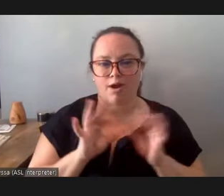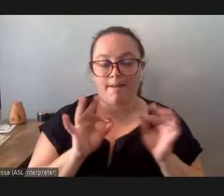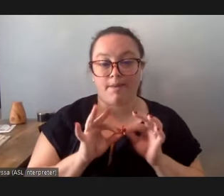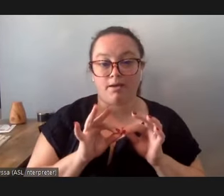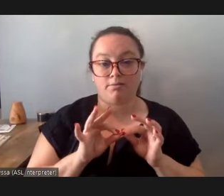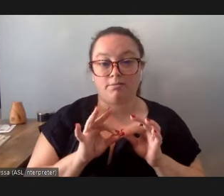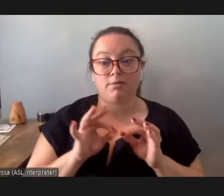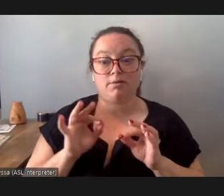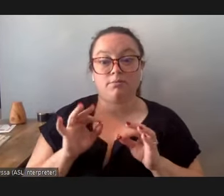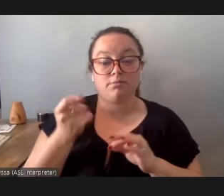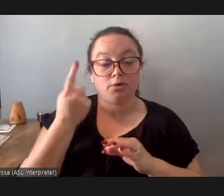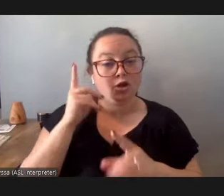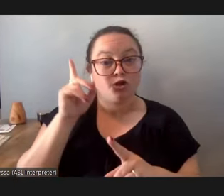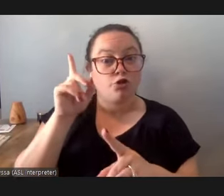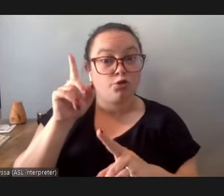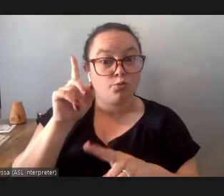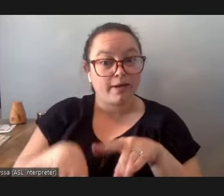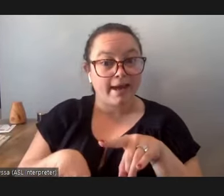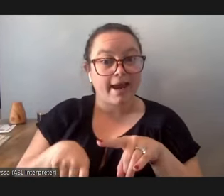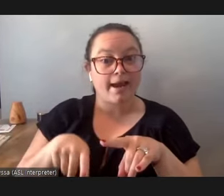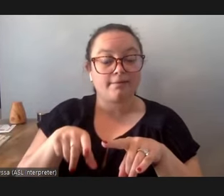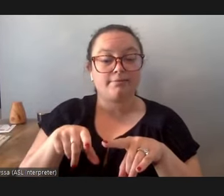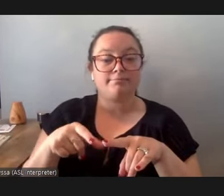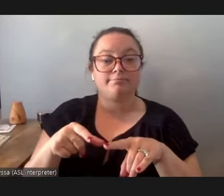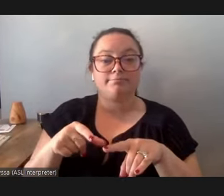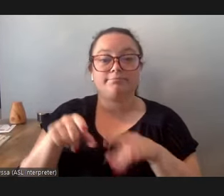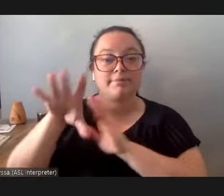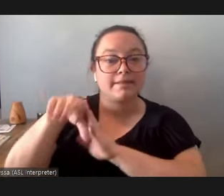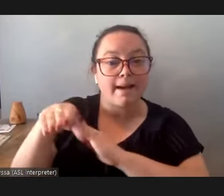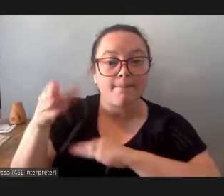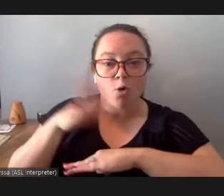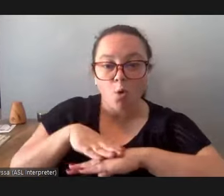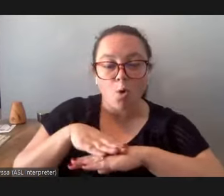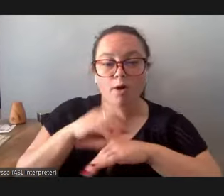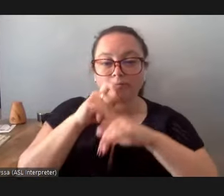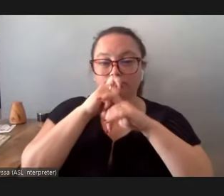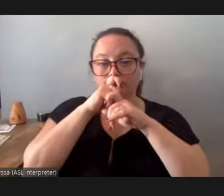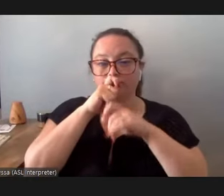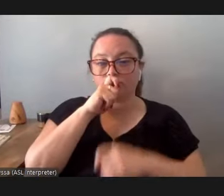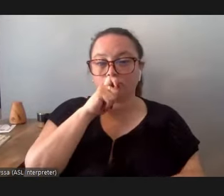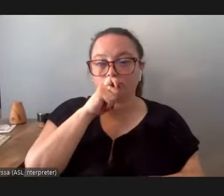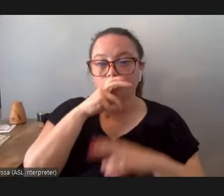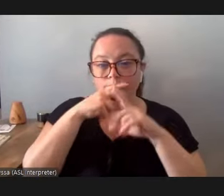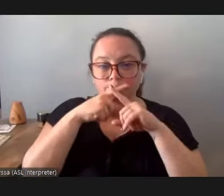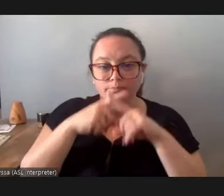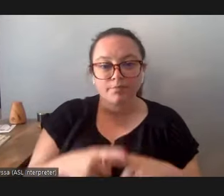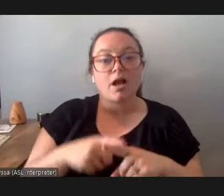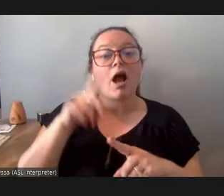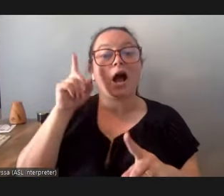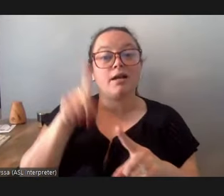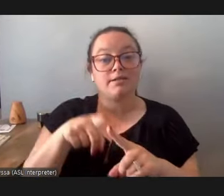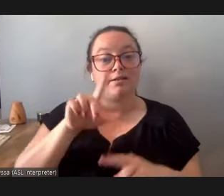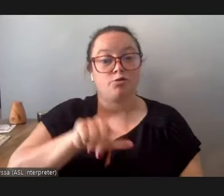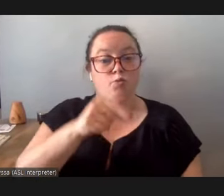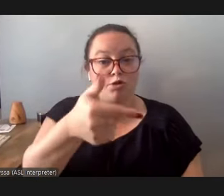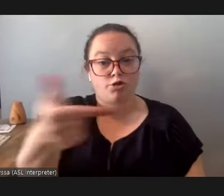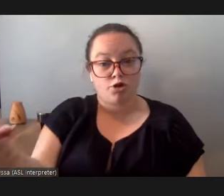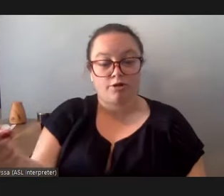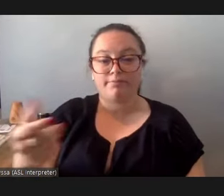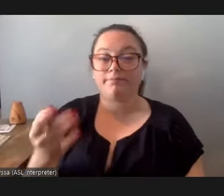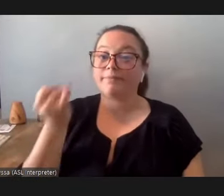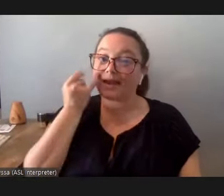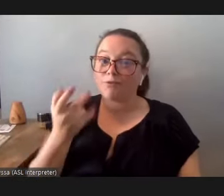to speak. Please remain patient until then. In the event you miss your name being called, we will call the list one more